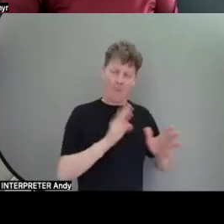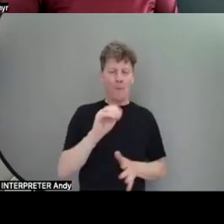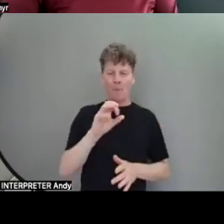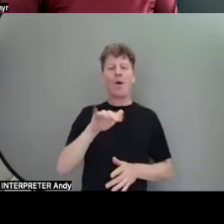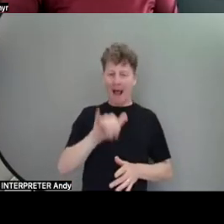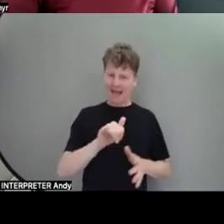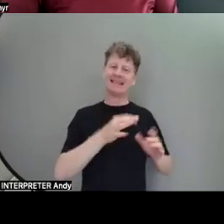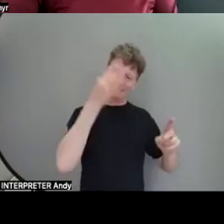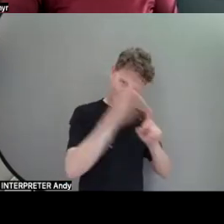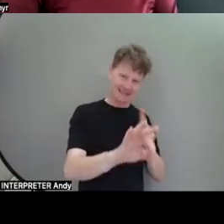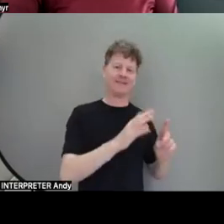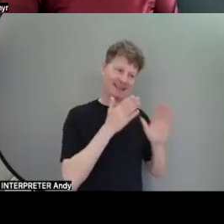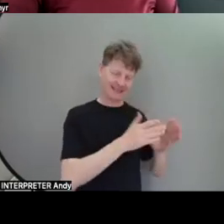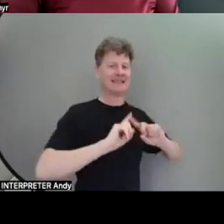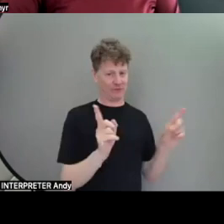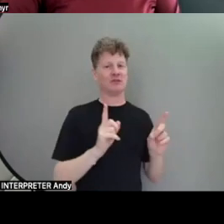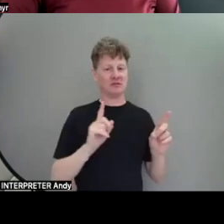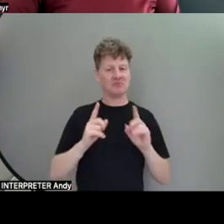signed and spoken lexicons.